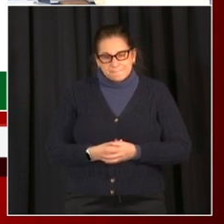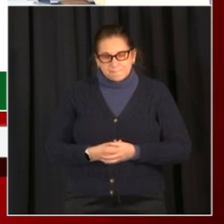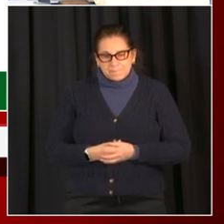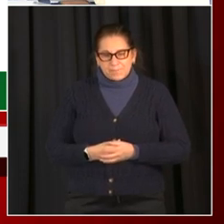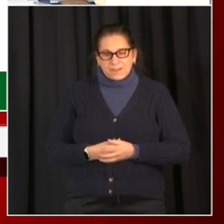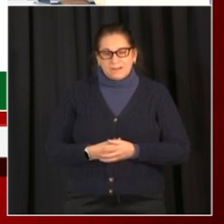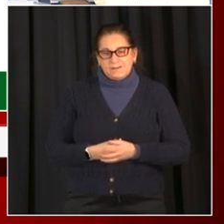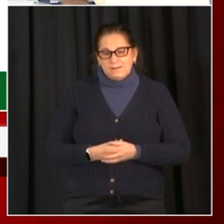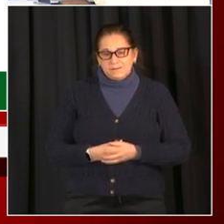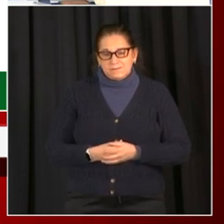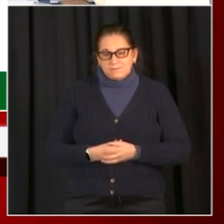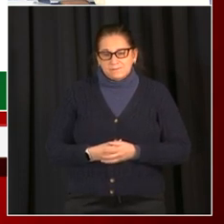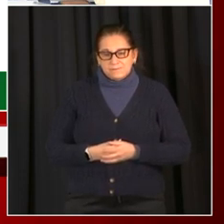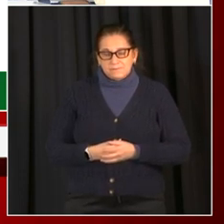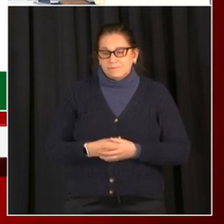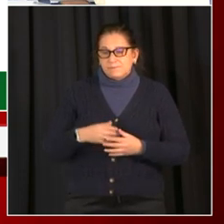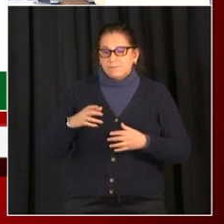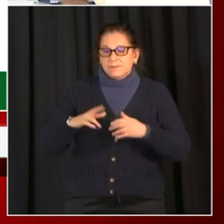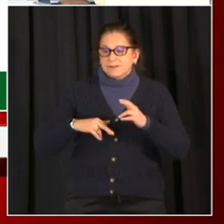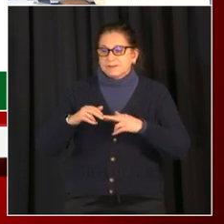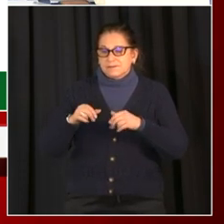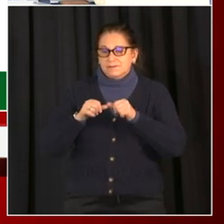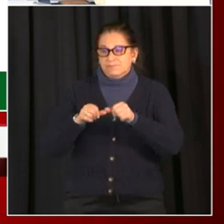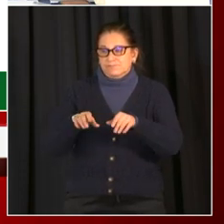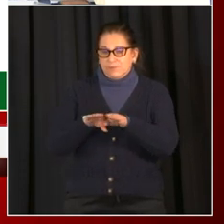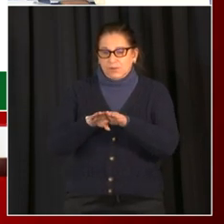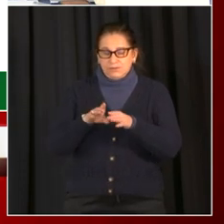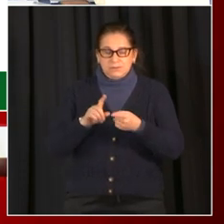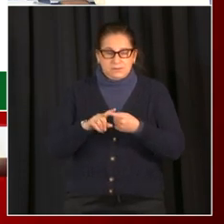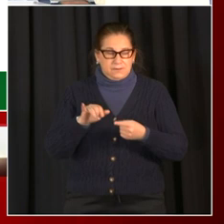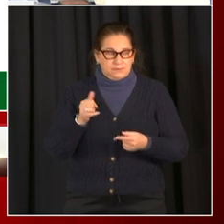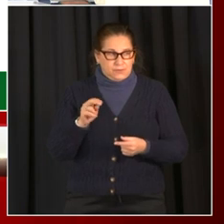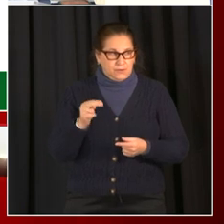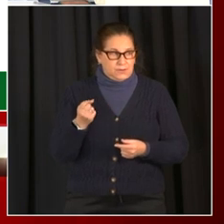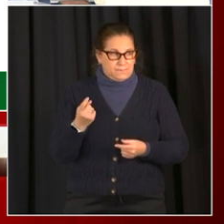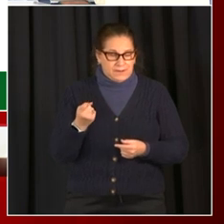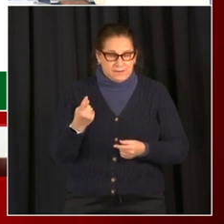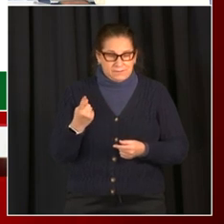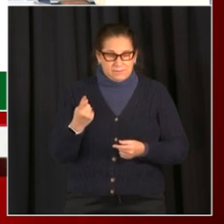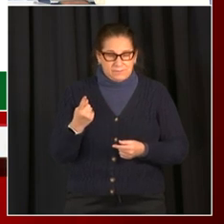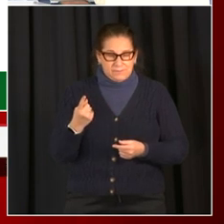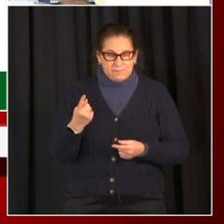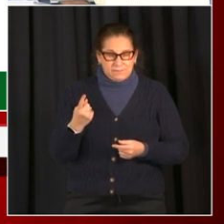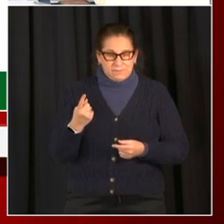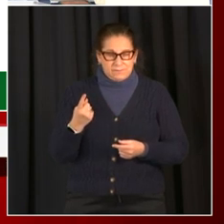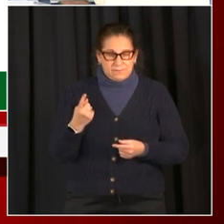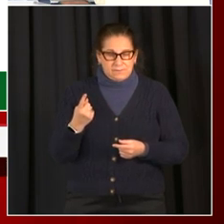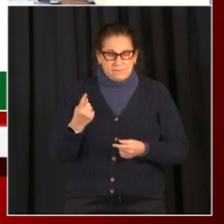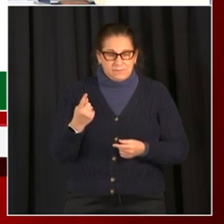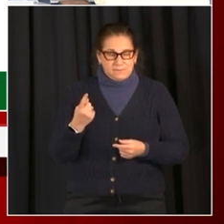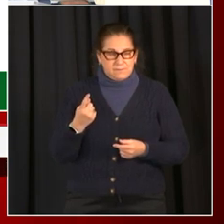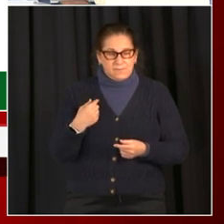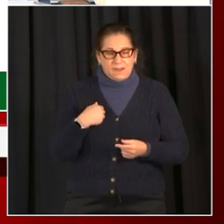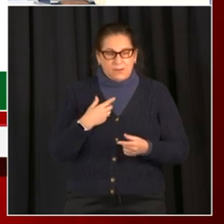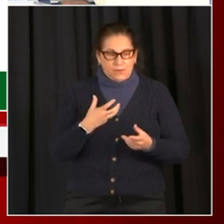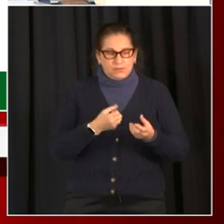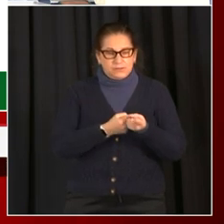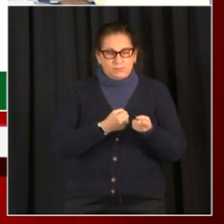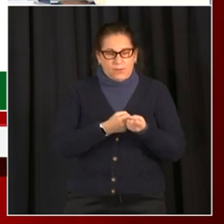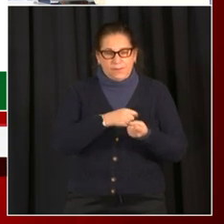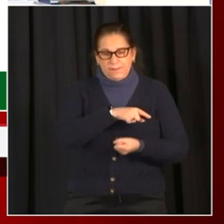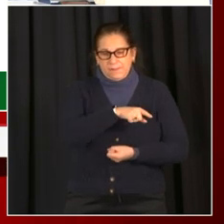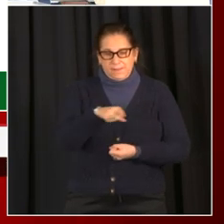until January 11th to respond, and the pool of supporting businesses will have until